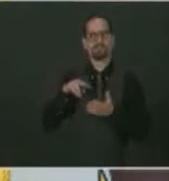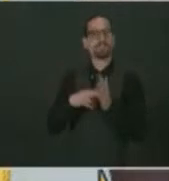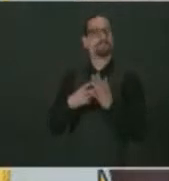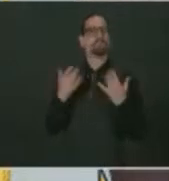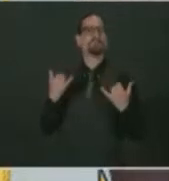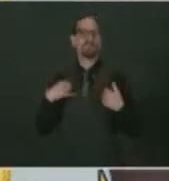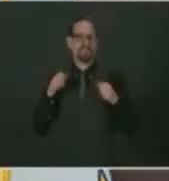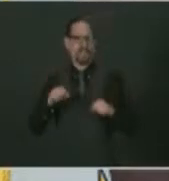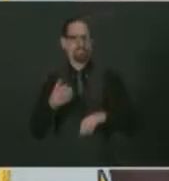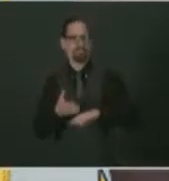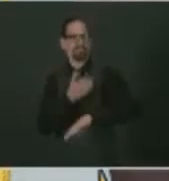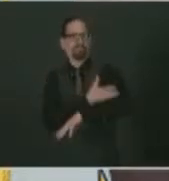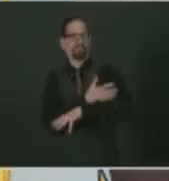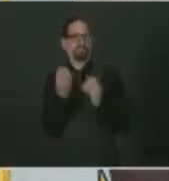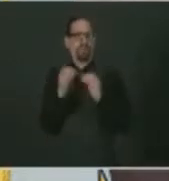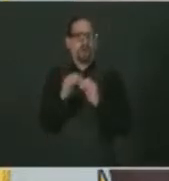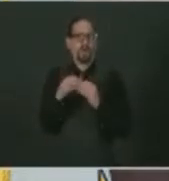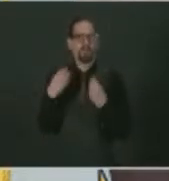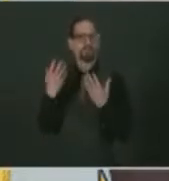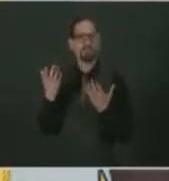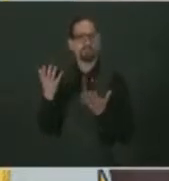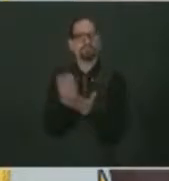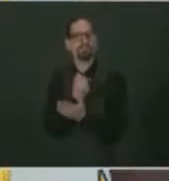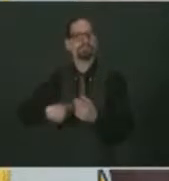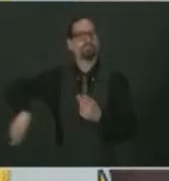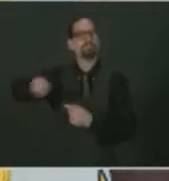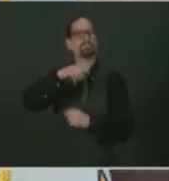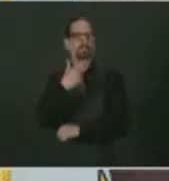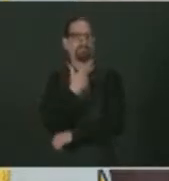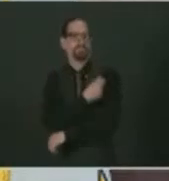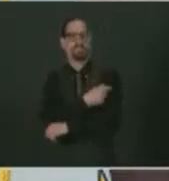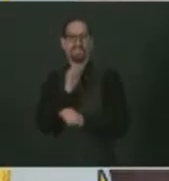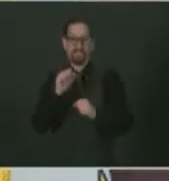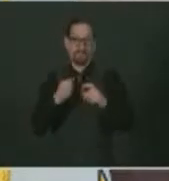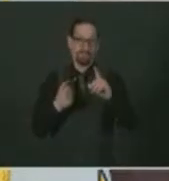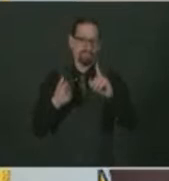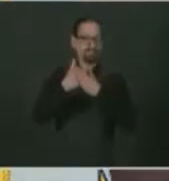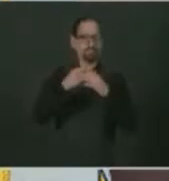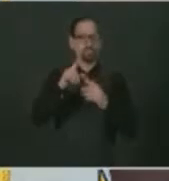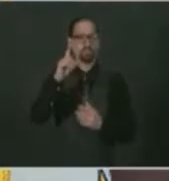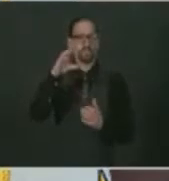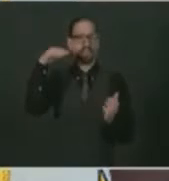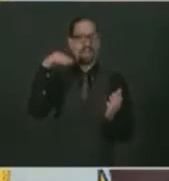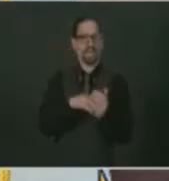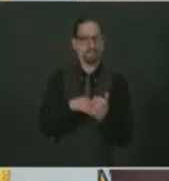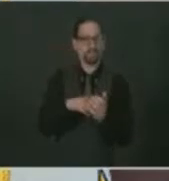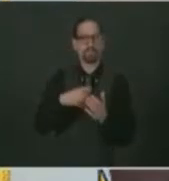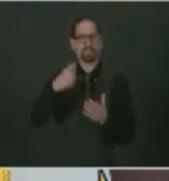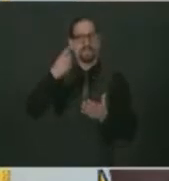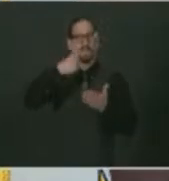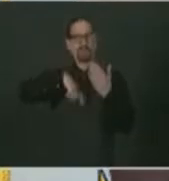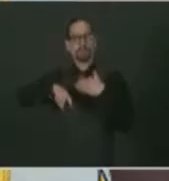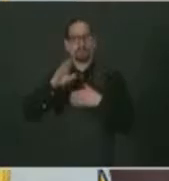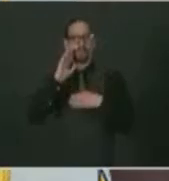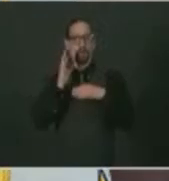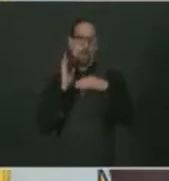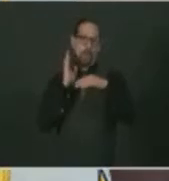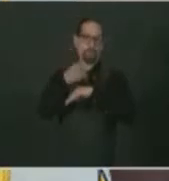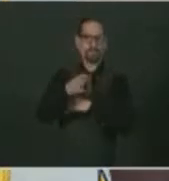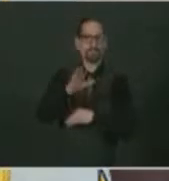administer 100,000 doses a week now, and by next week, that'll be in excess of 165,000 doses per